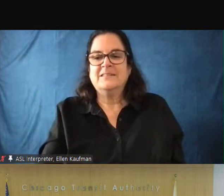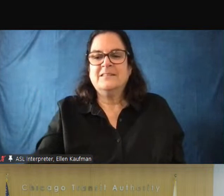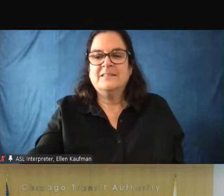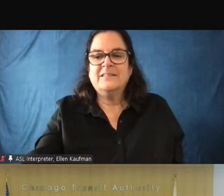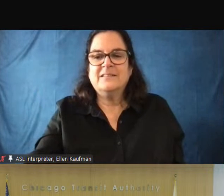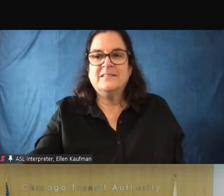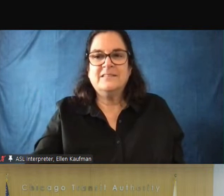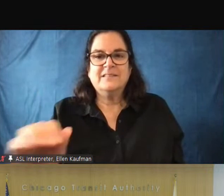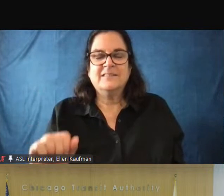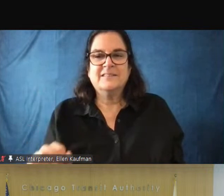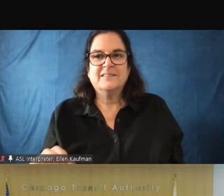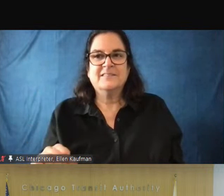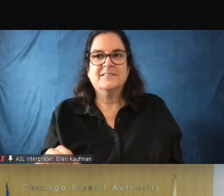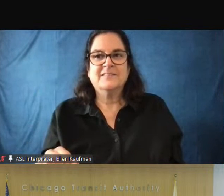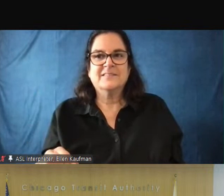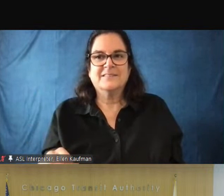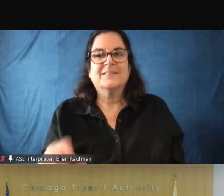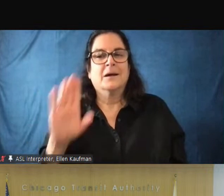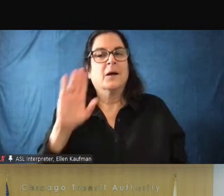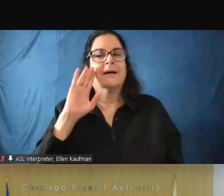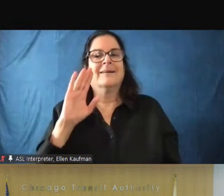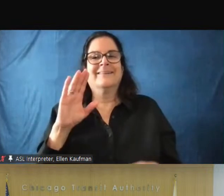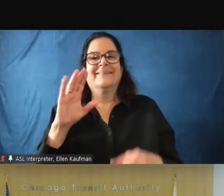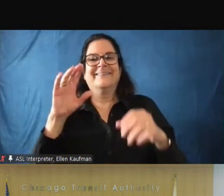that. We'll talk about that.